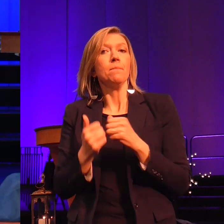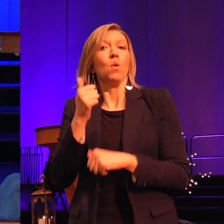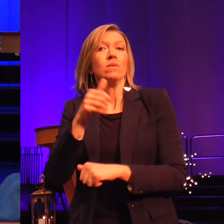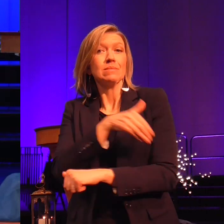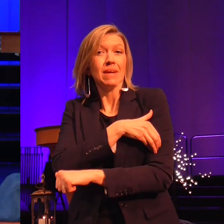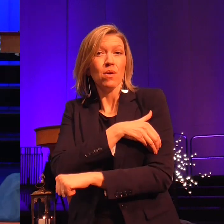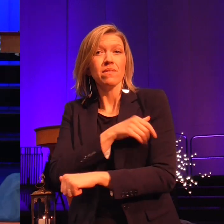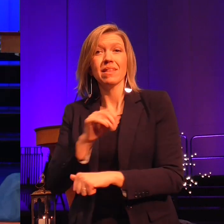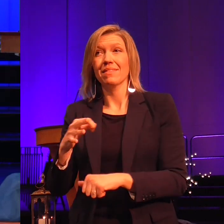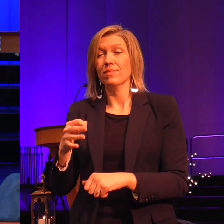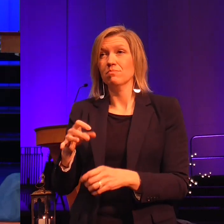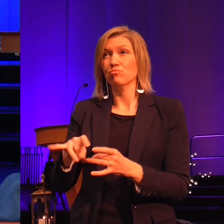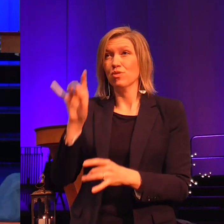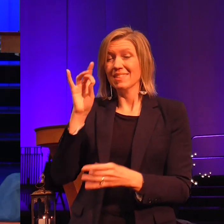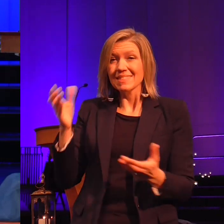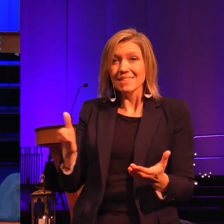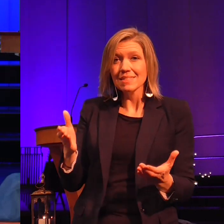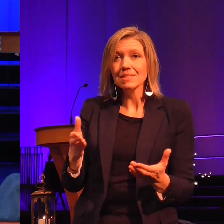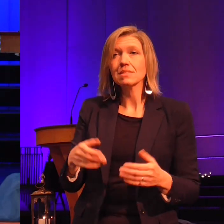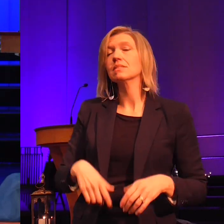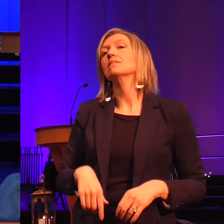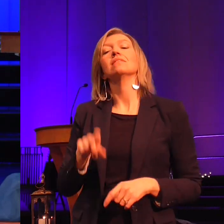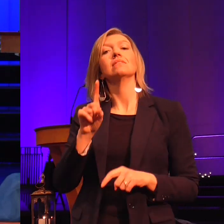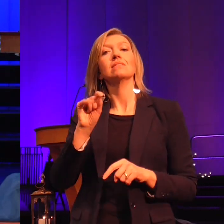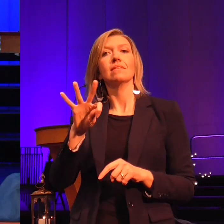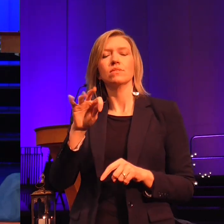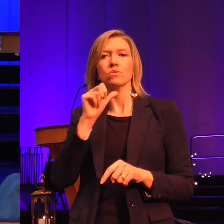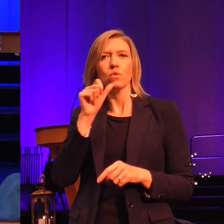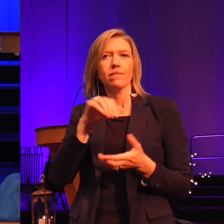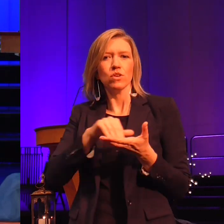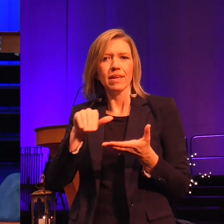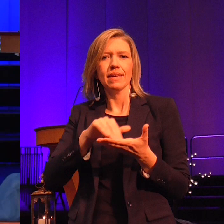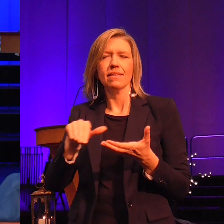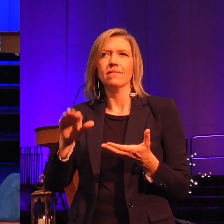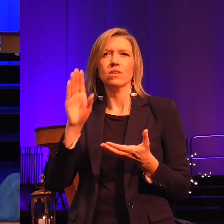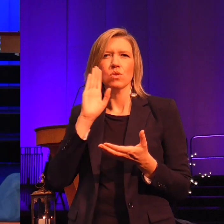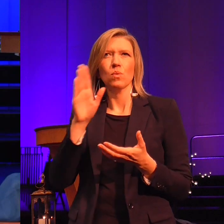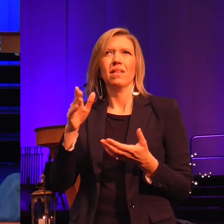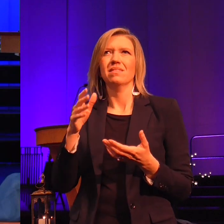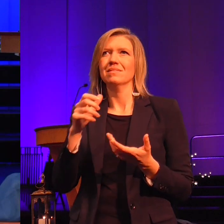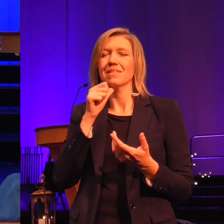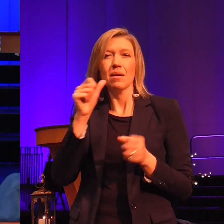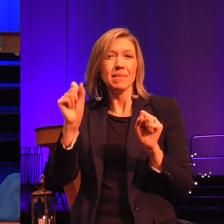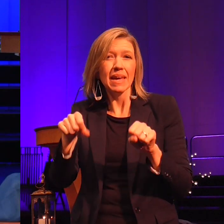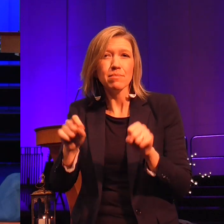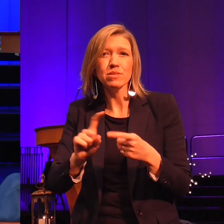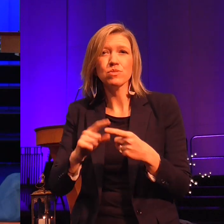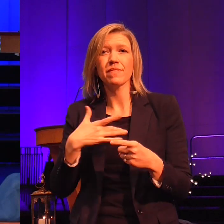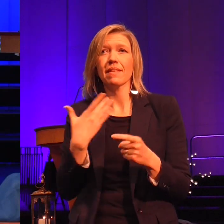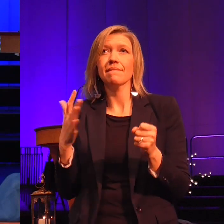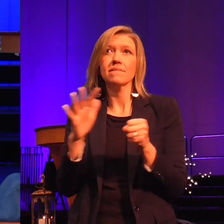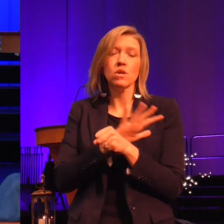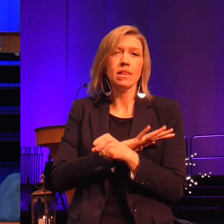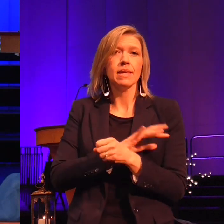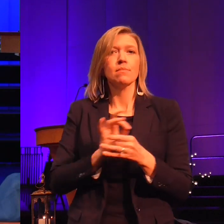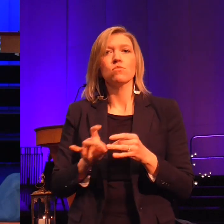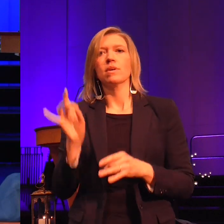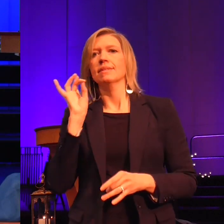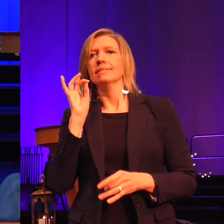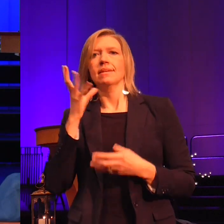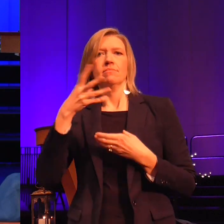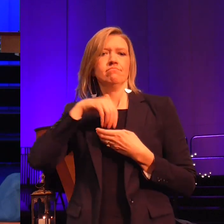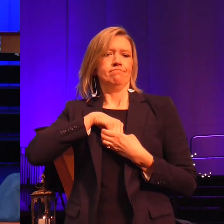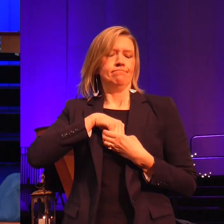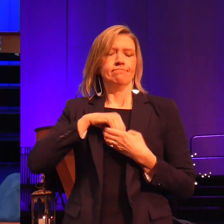unforgiveness keeps us from being able to actually be fully present, inhabiting our body, inhabiting